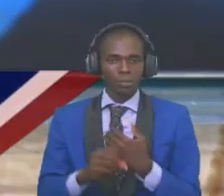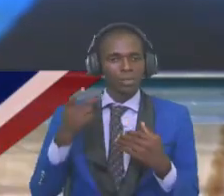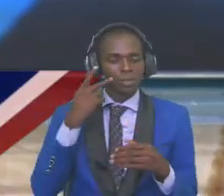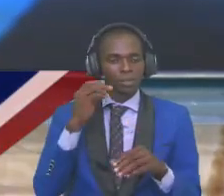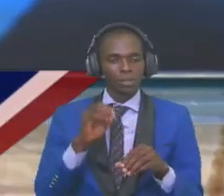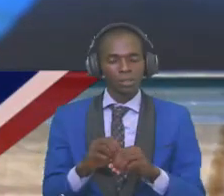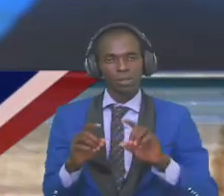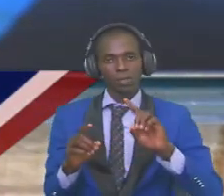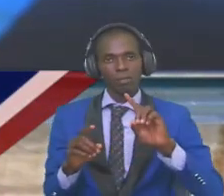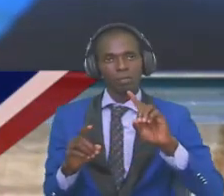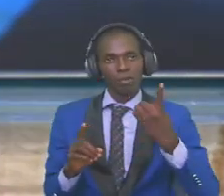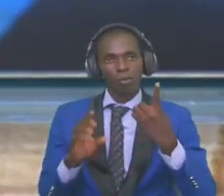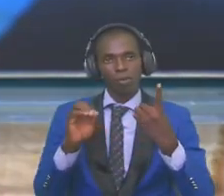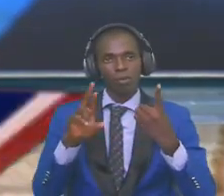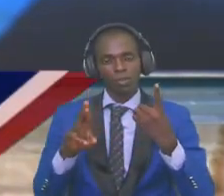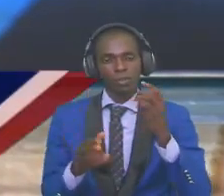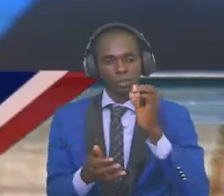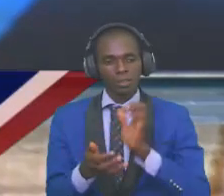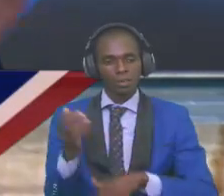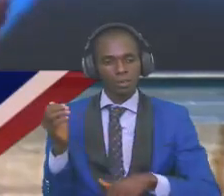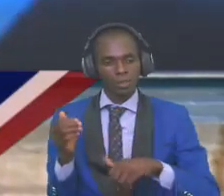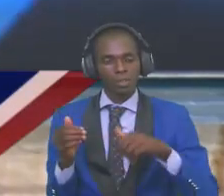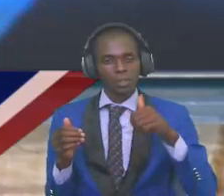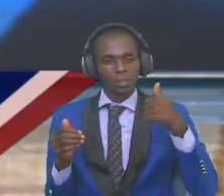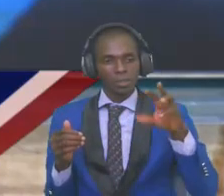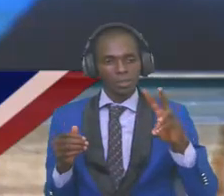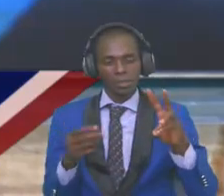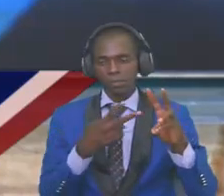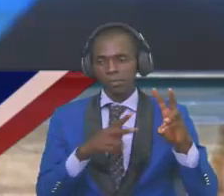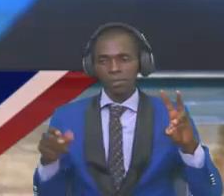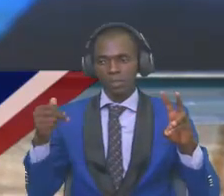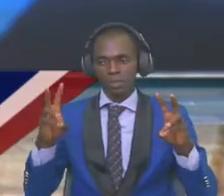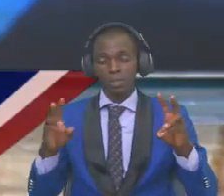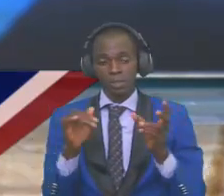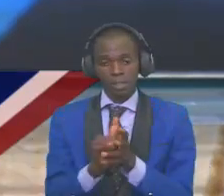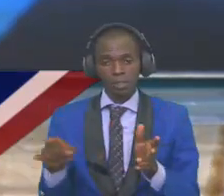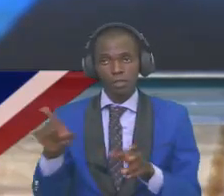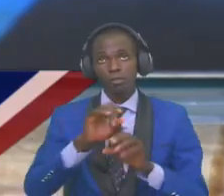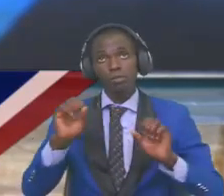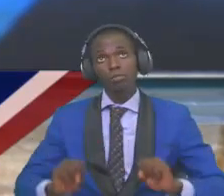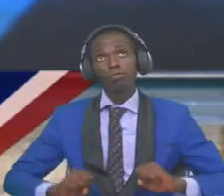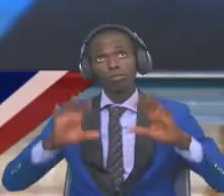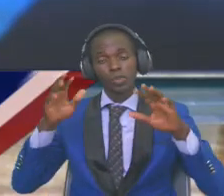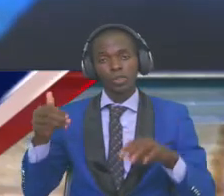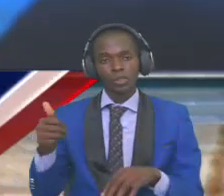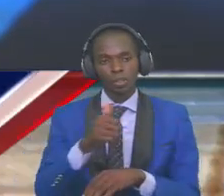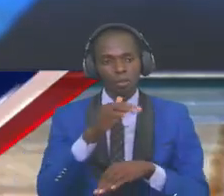Corinthians chapter 16, verse 16. "That ye submit yourselves unto